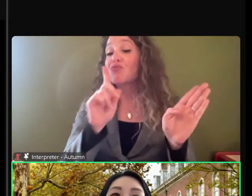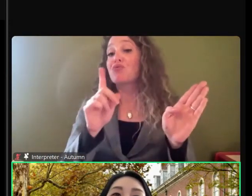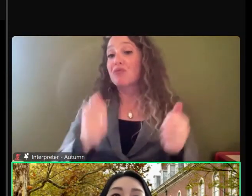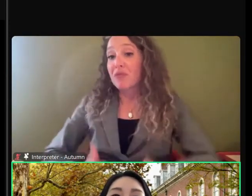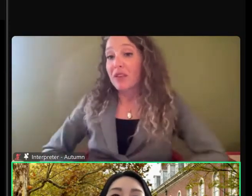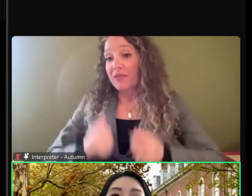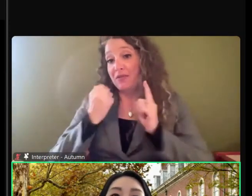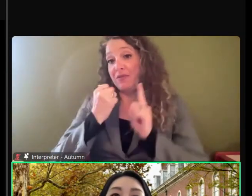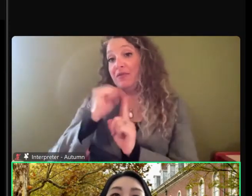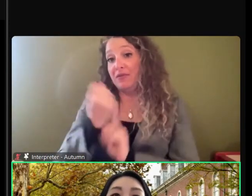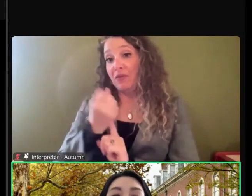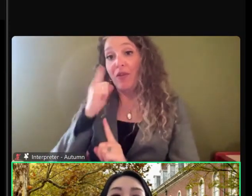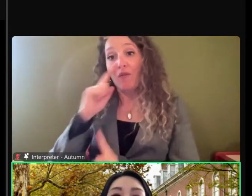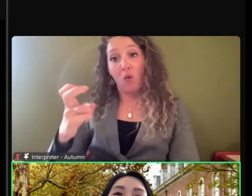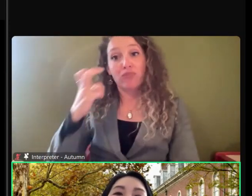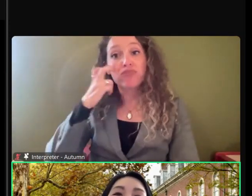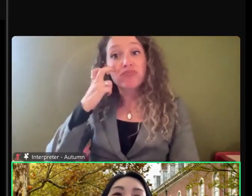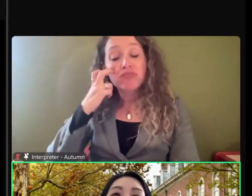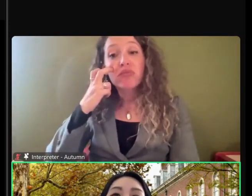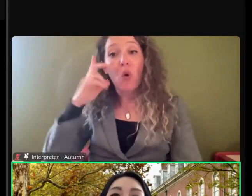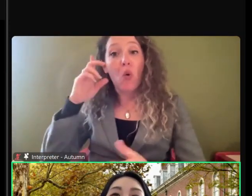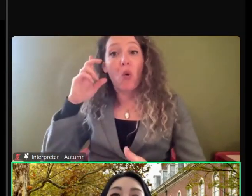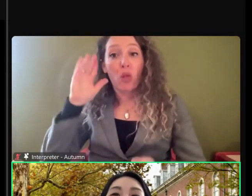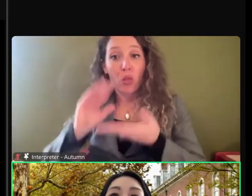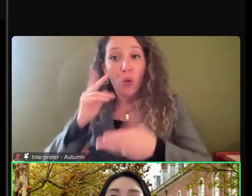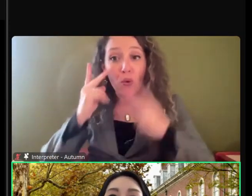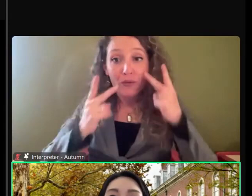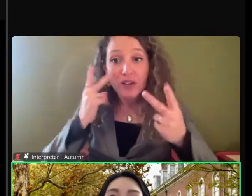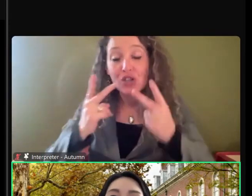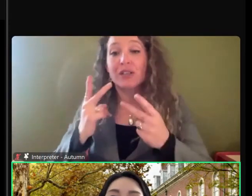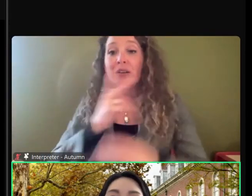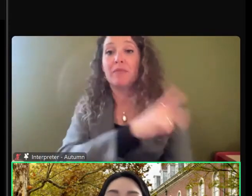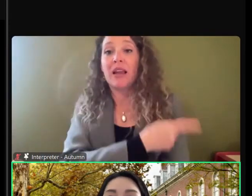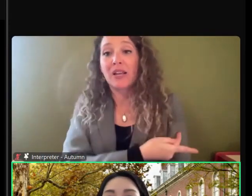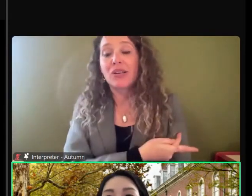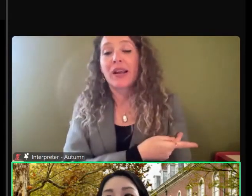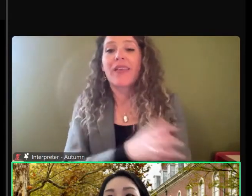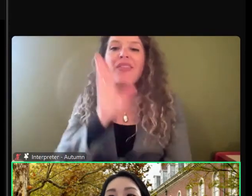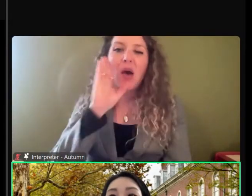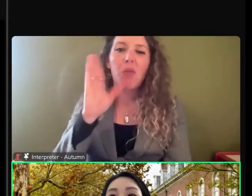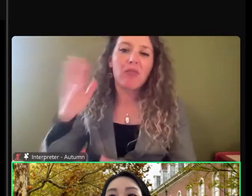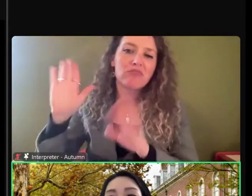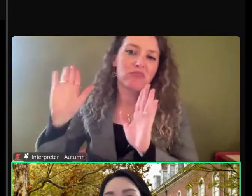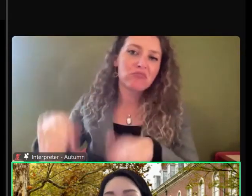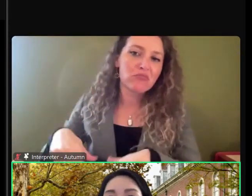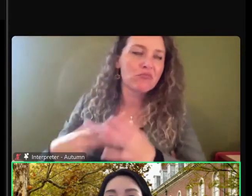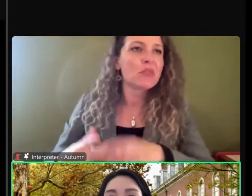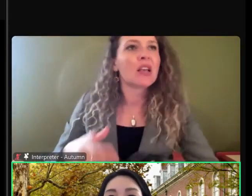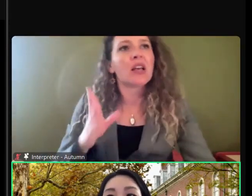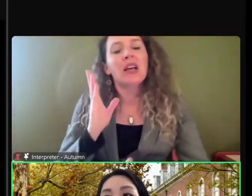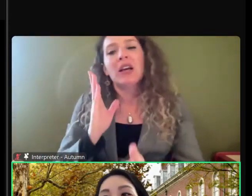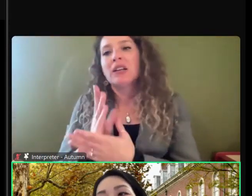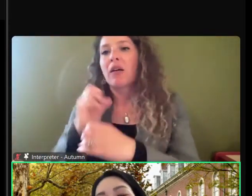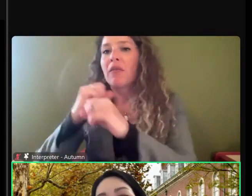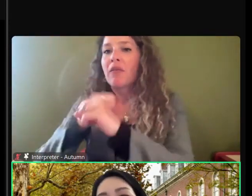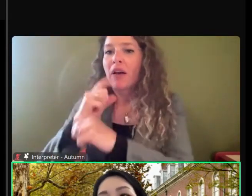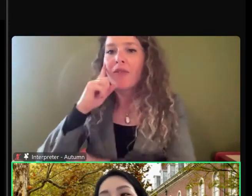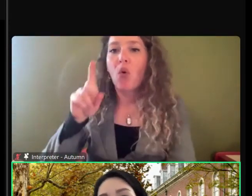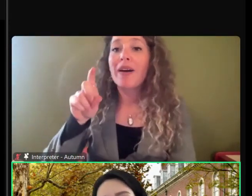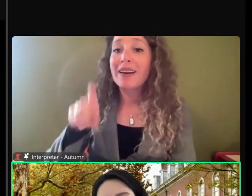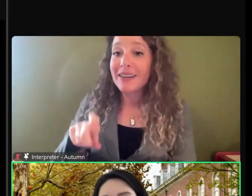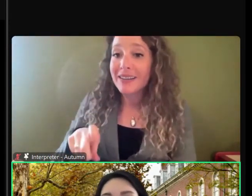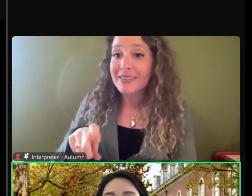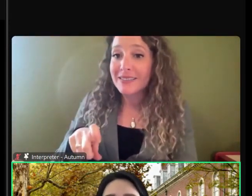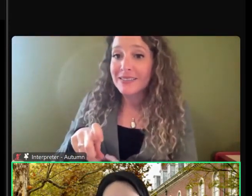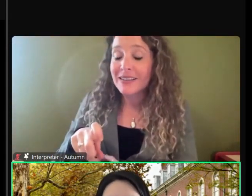quietly discouraged from advocating their needs, not because they lack agency, but because